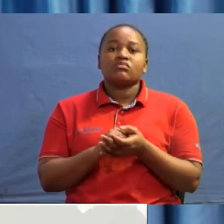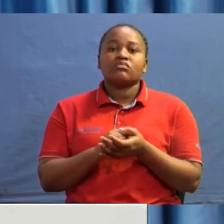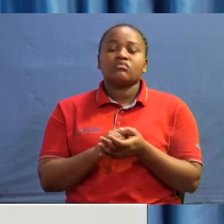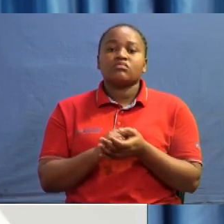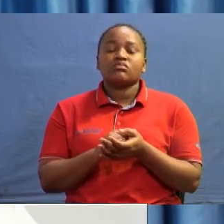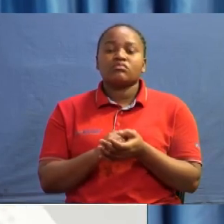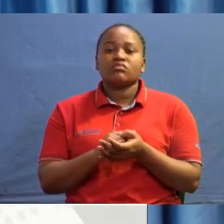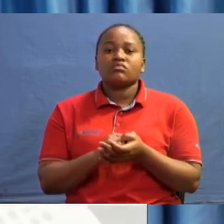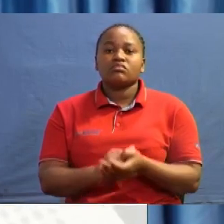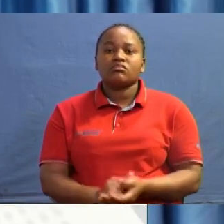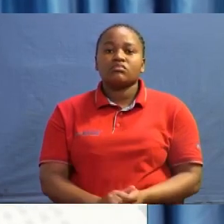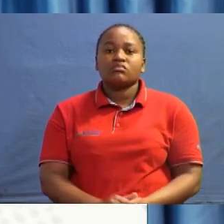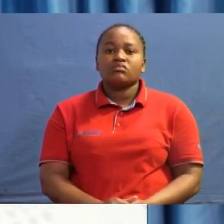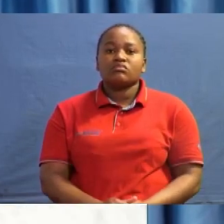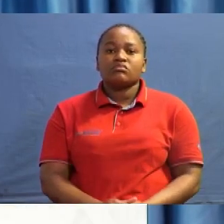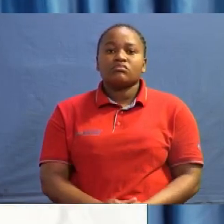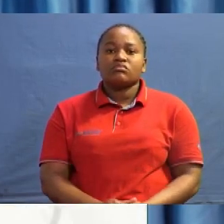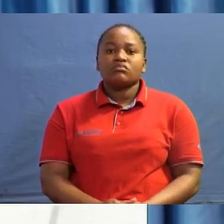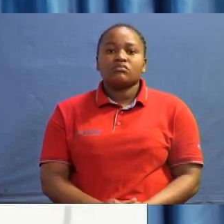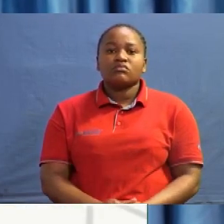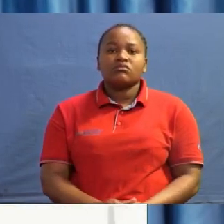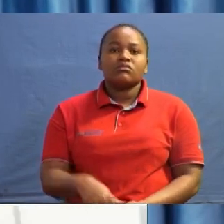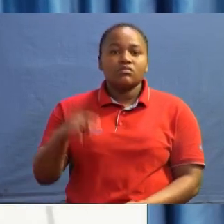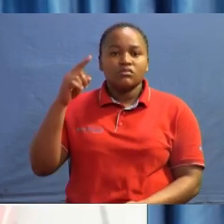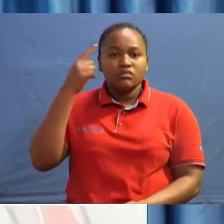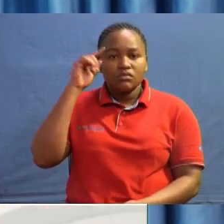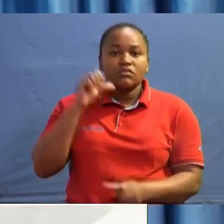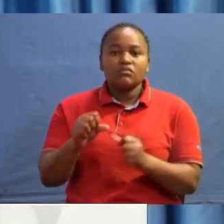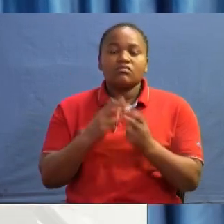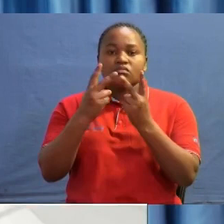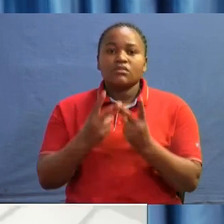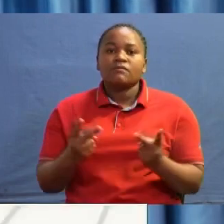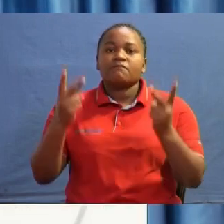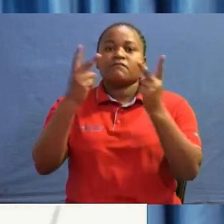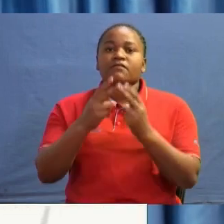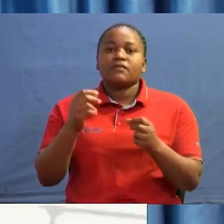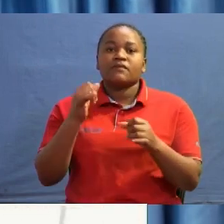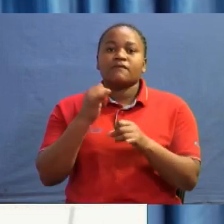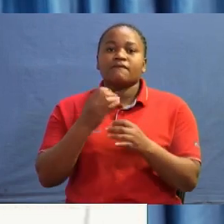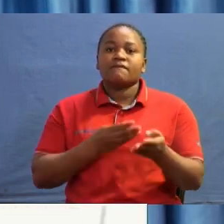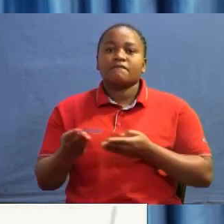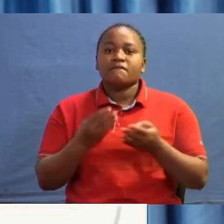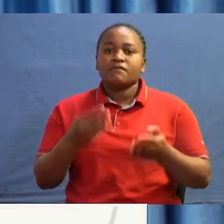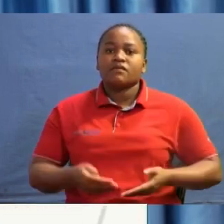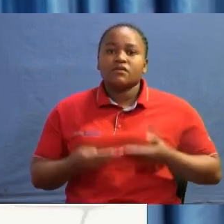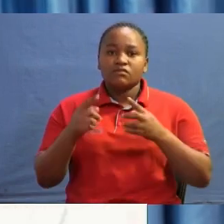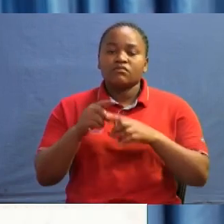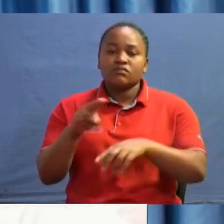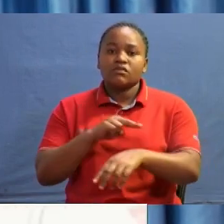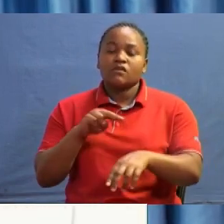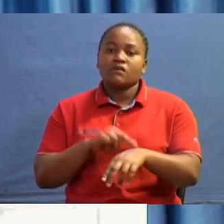that we mind about them, we value the service they give to our